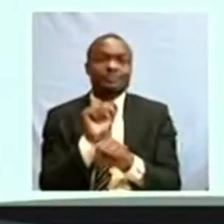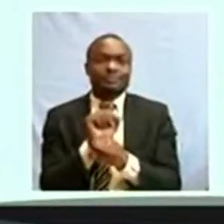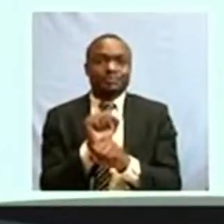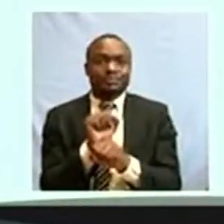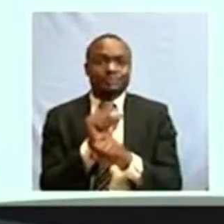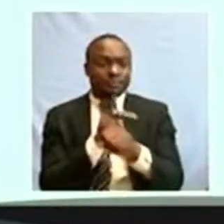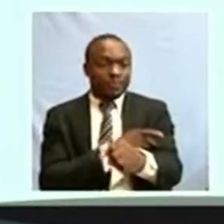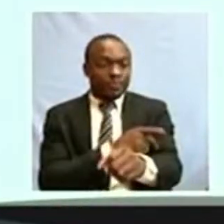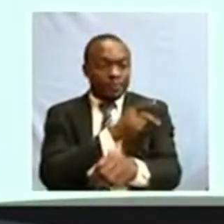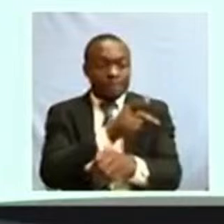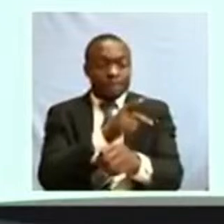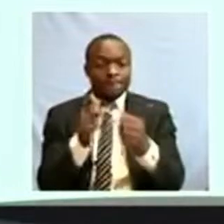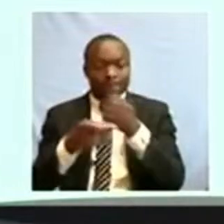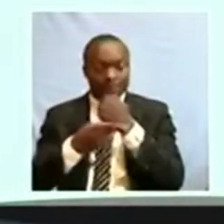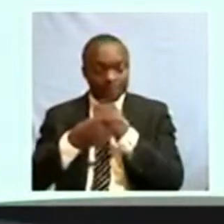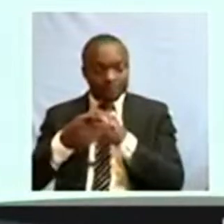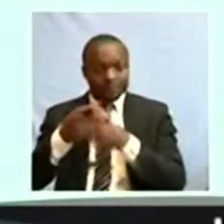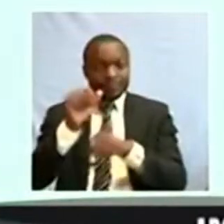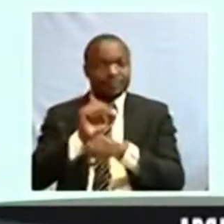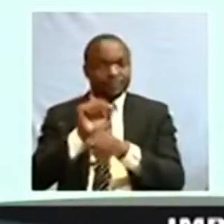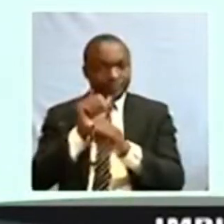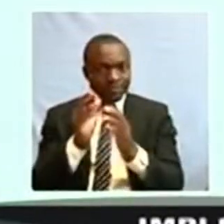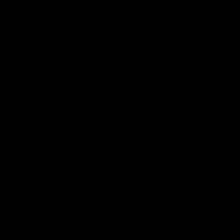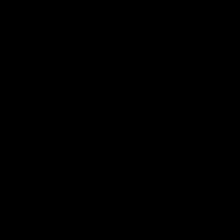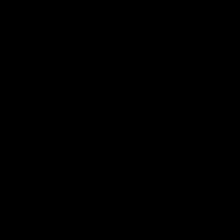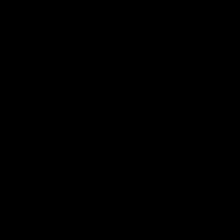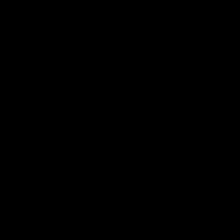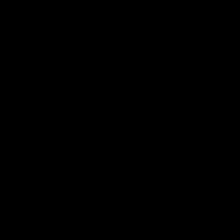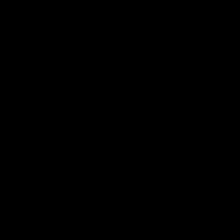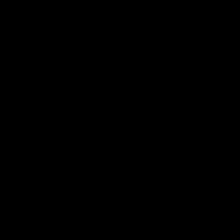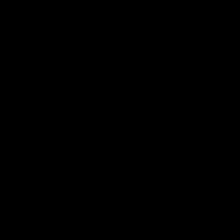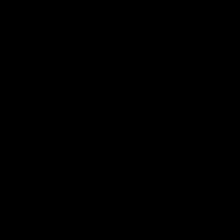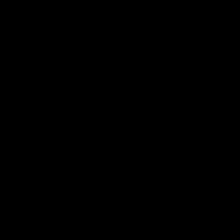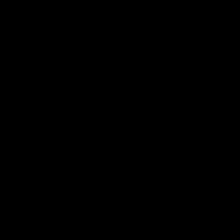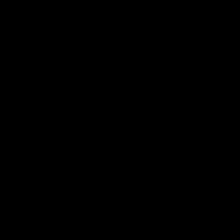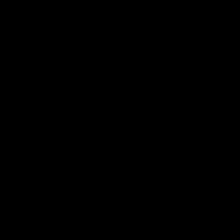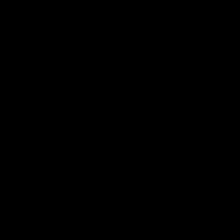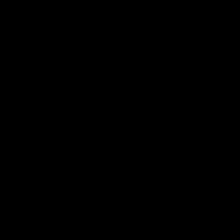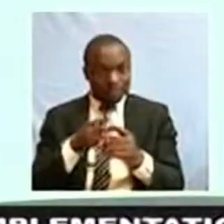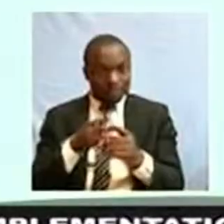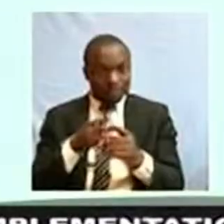devolved departments personnel. However, the monthly funds received to carry out